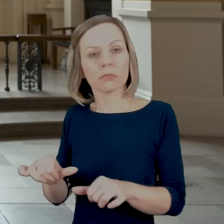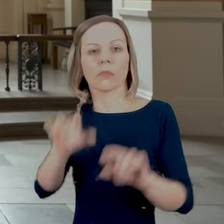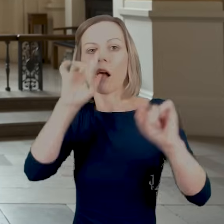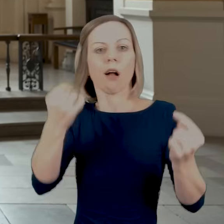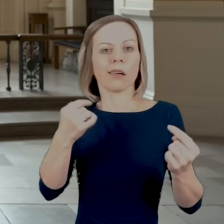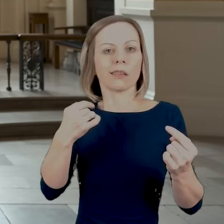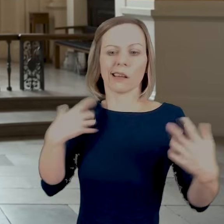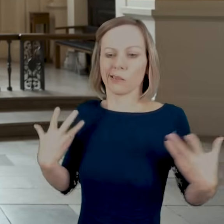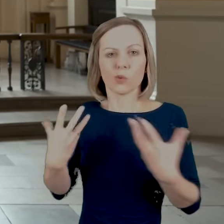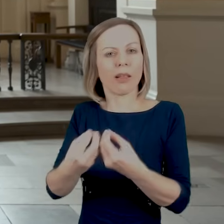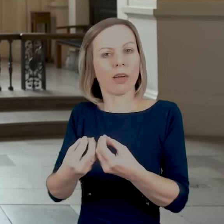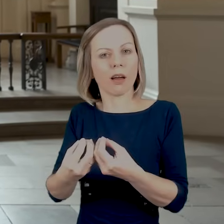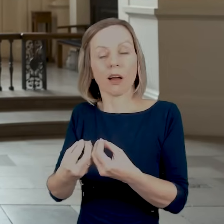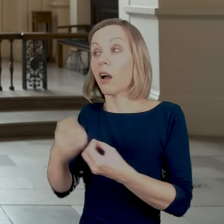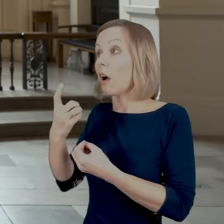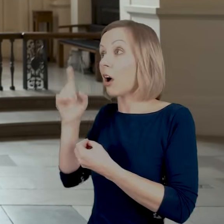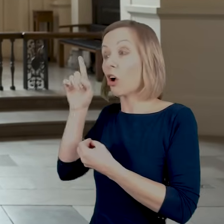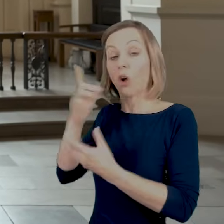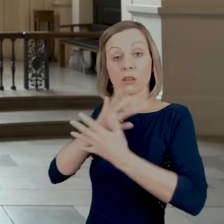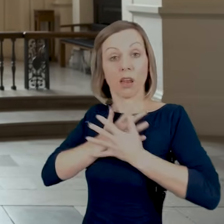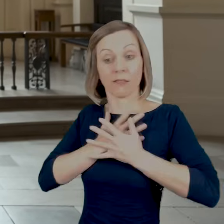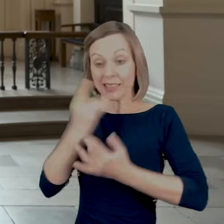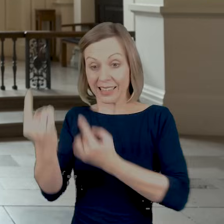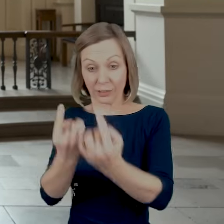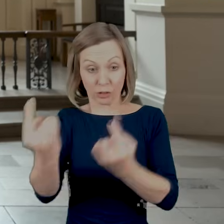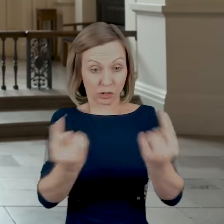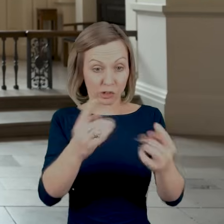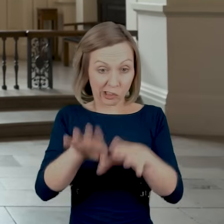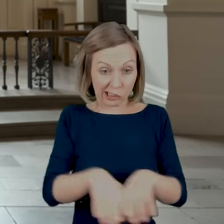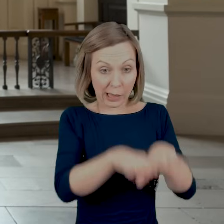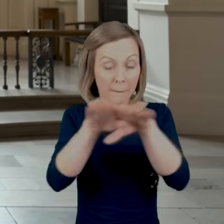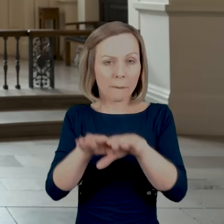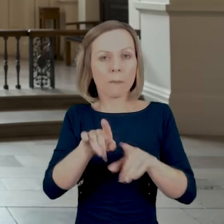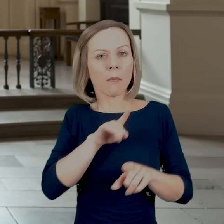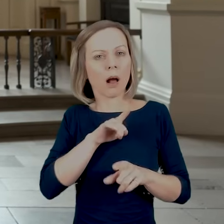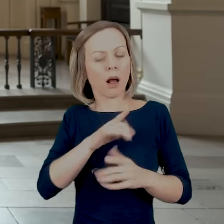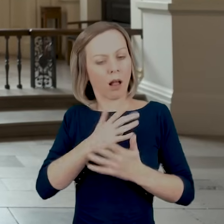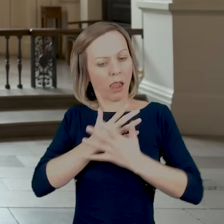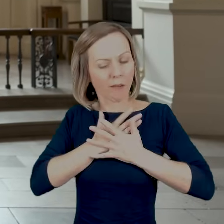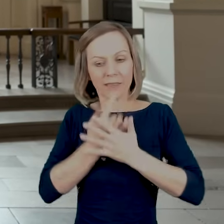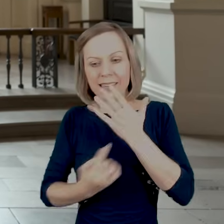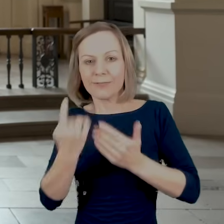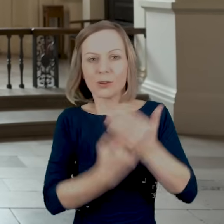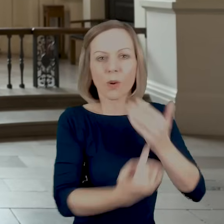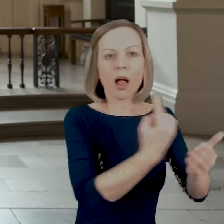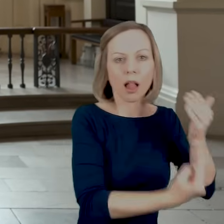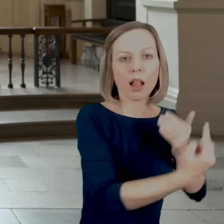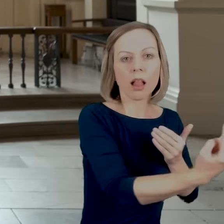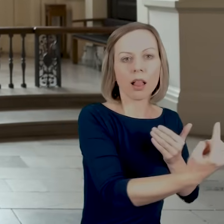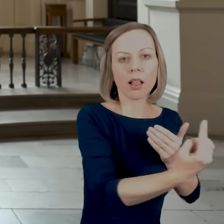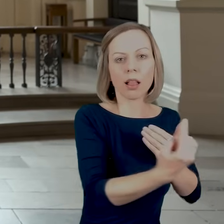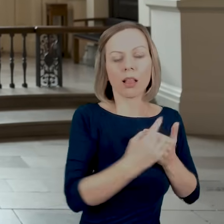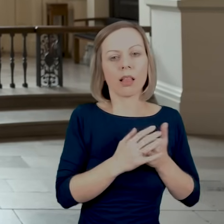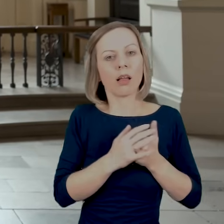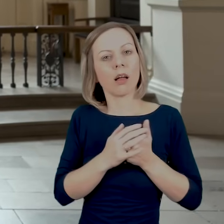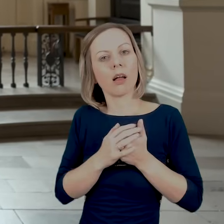we cannot fulfill without each other, how God loves us all equally, yet loves each one of us as if we were the